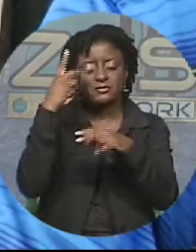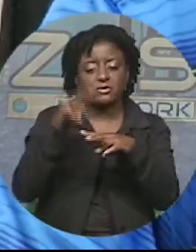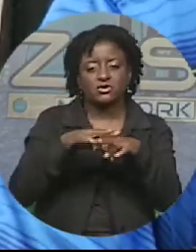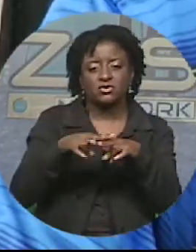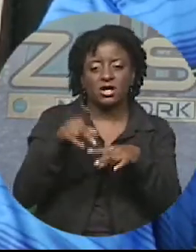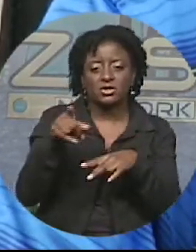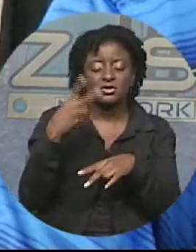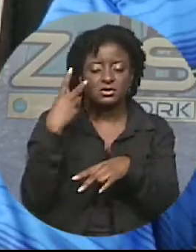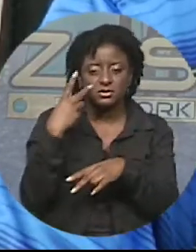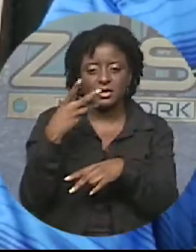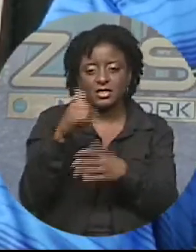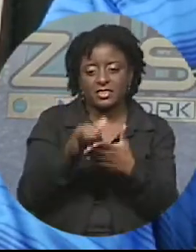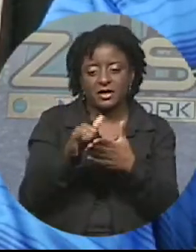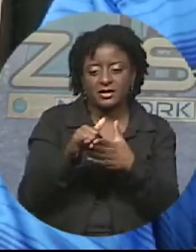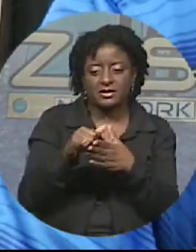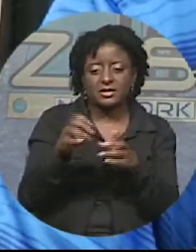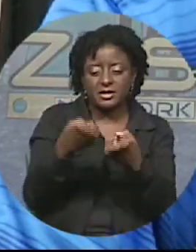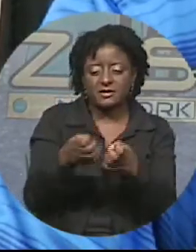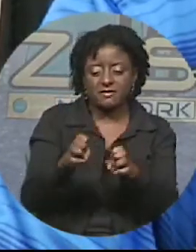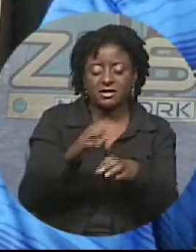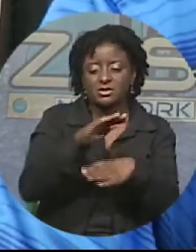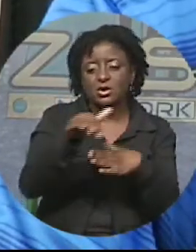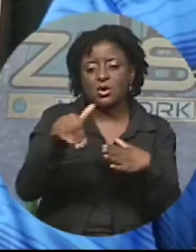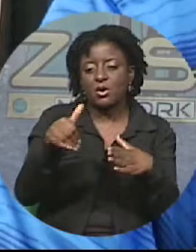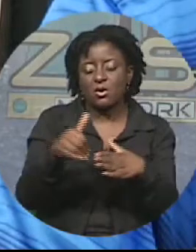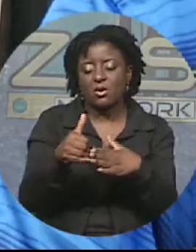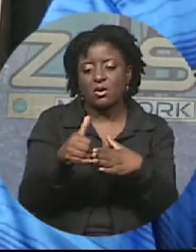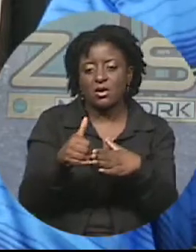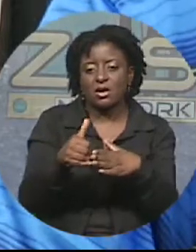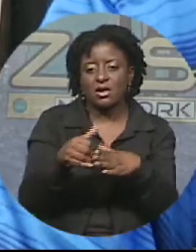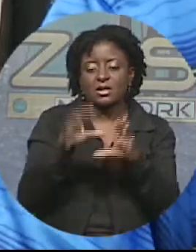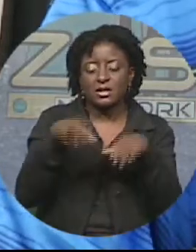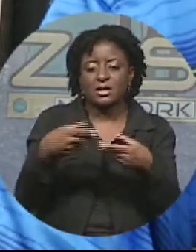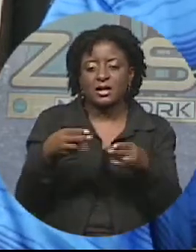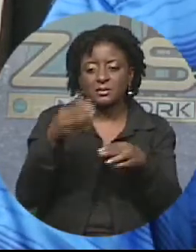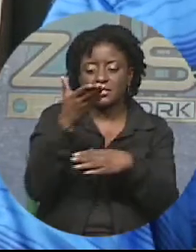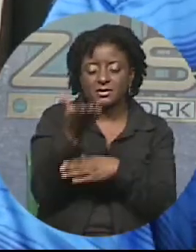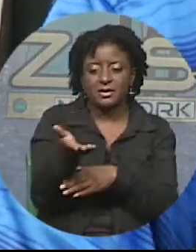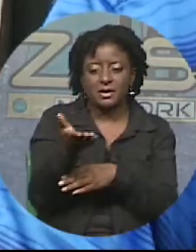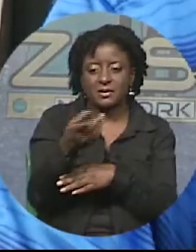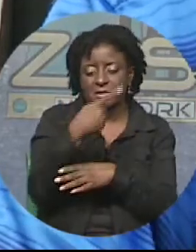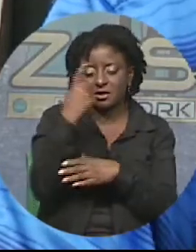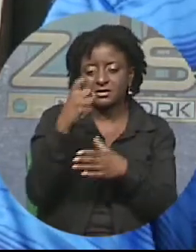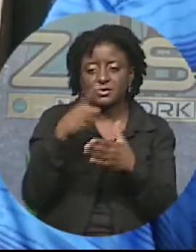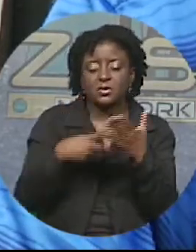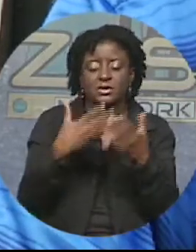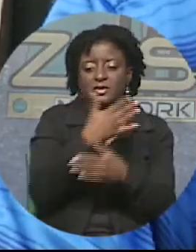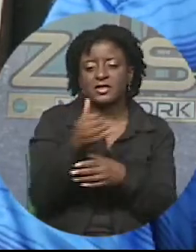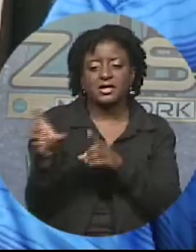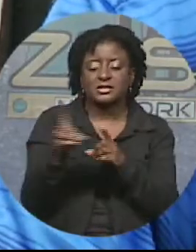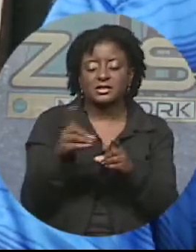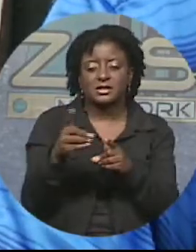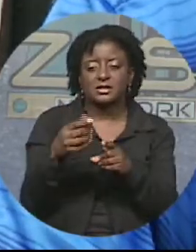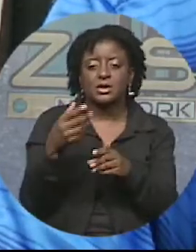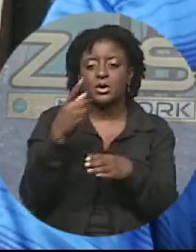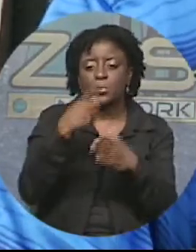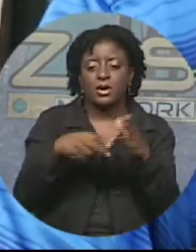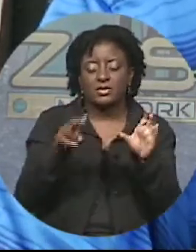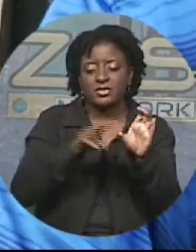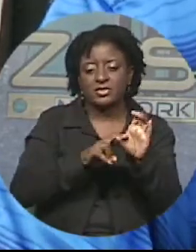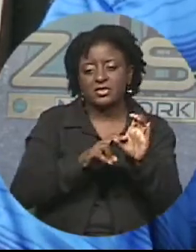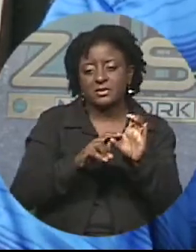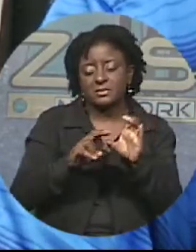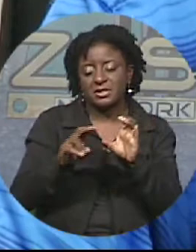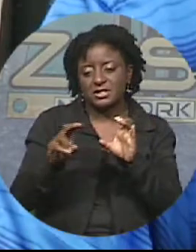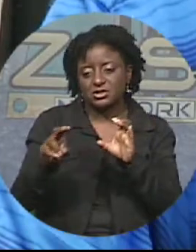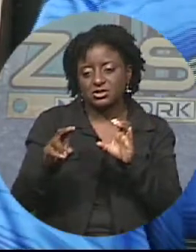events are all accommodated. As a matter of fact, I think what they did, because the bleachers used to be wooden bleachers, as you know, Oregon is